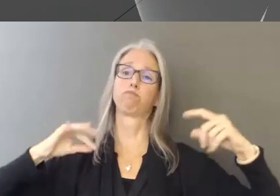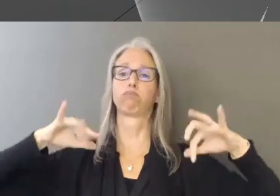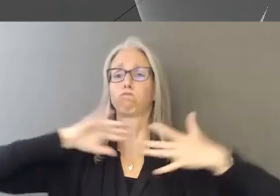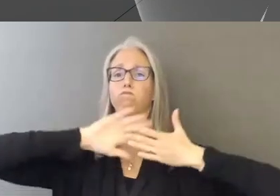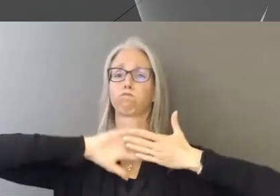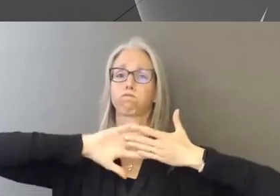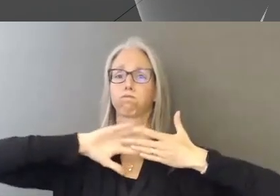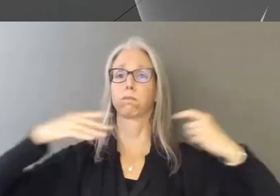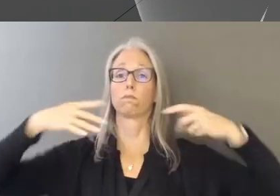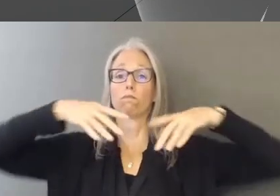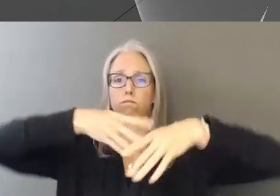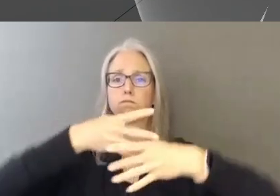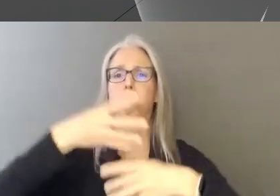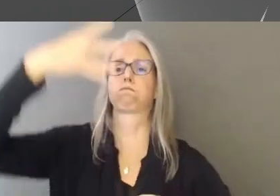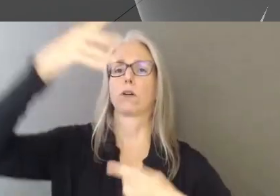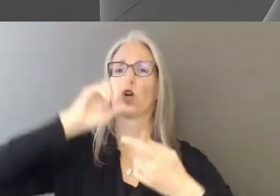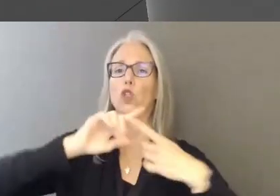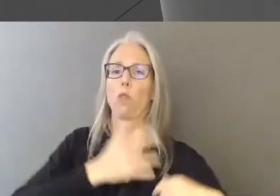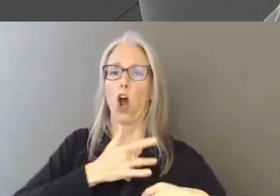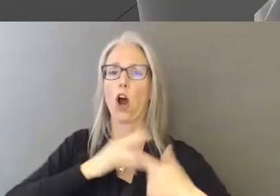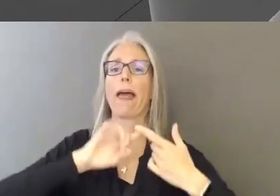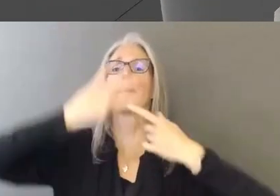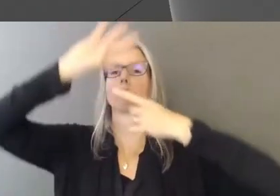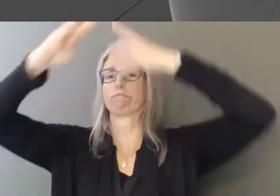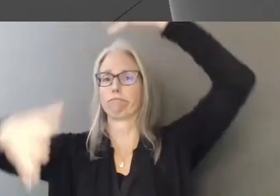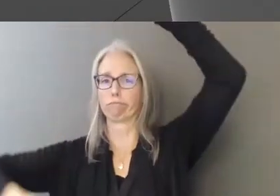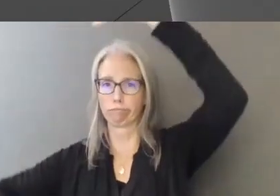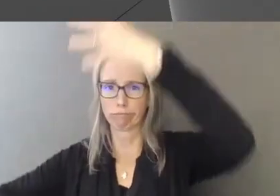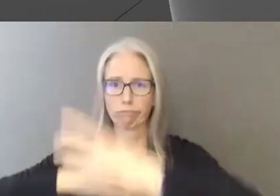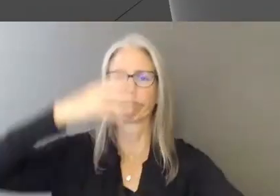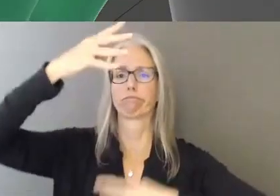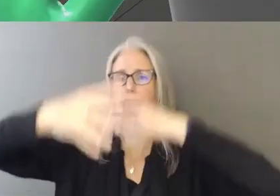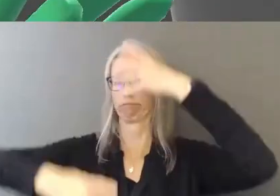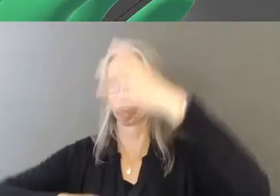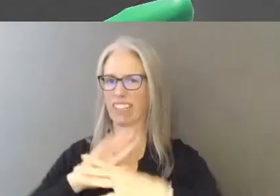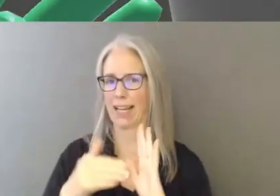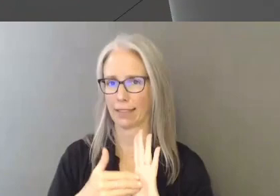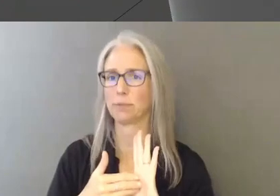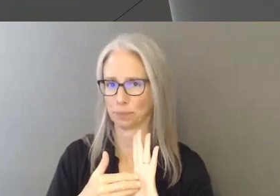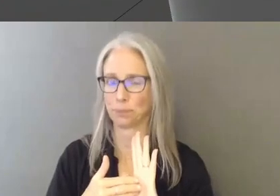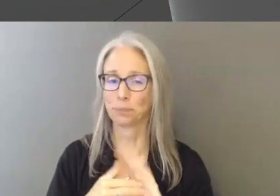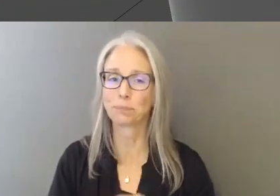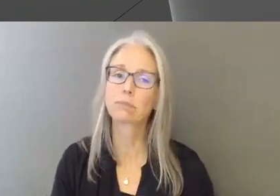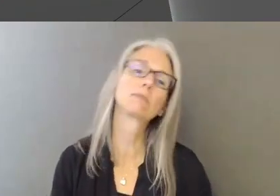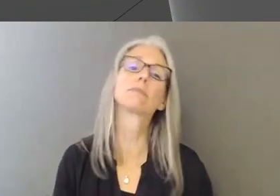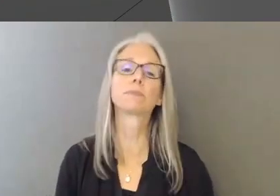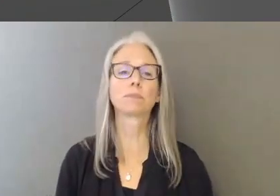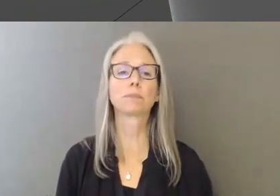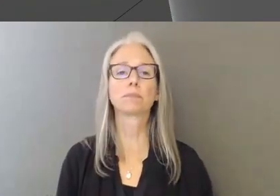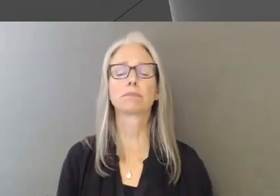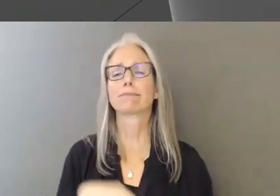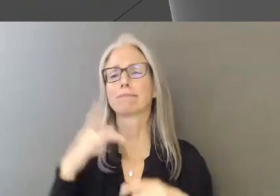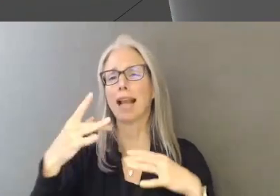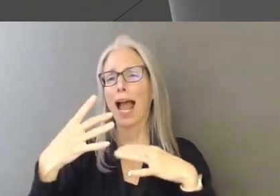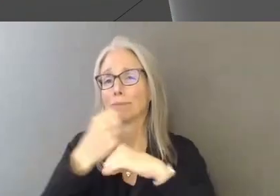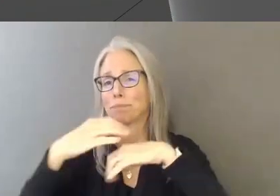entire circulation all over again. So that's kind of your blood in the liver and a little bit of overview. But of course, today